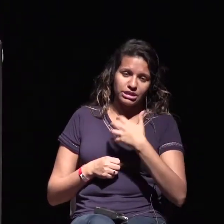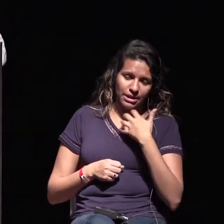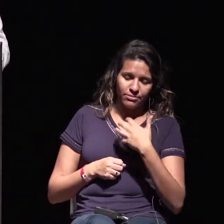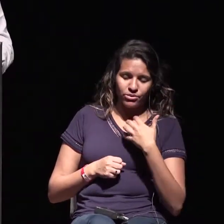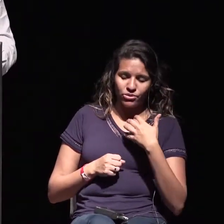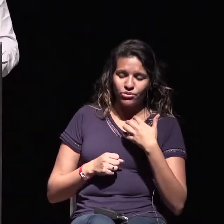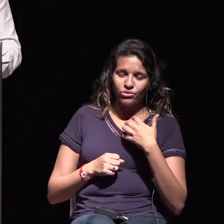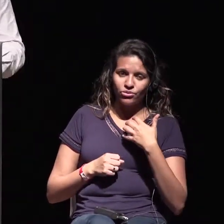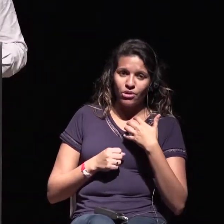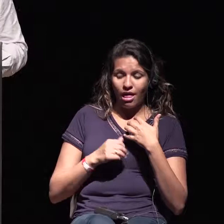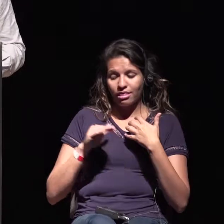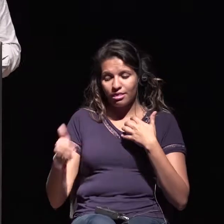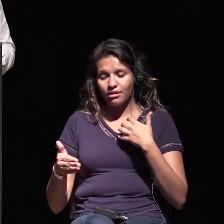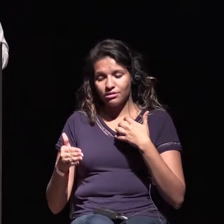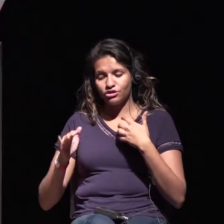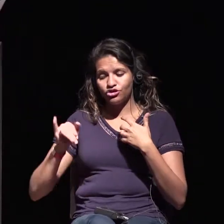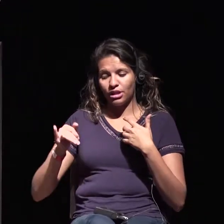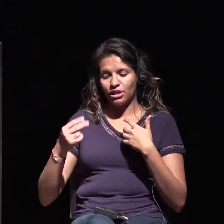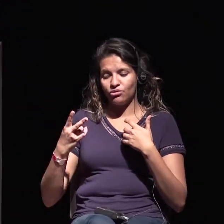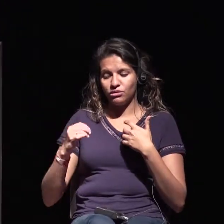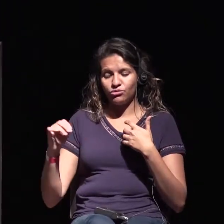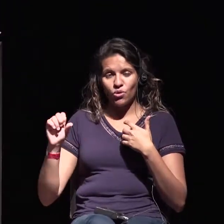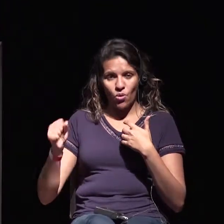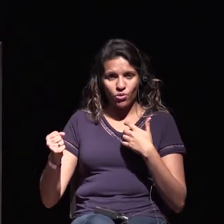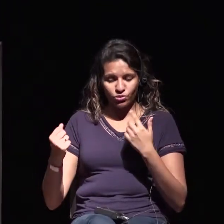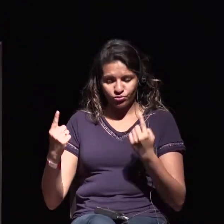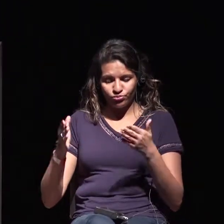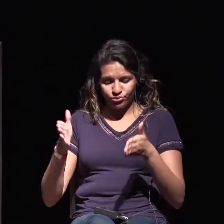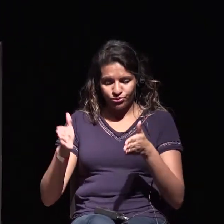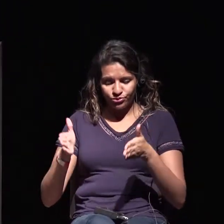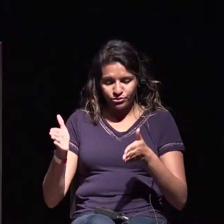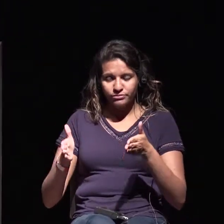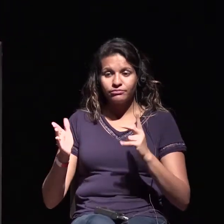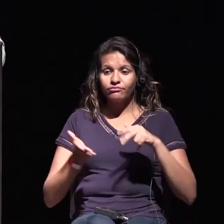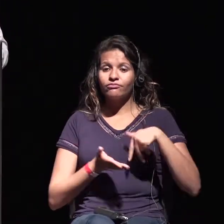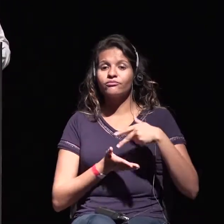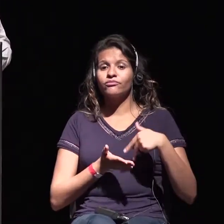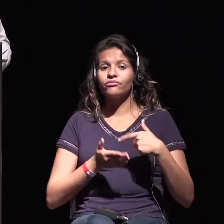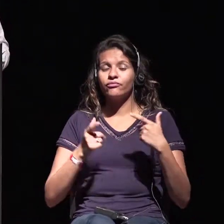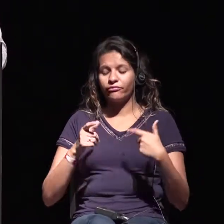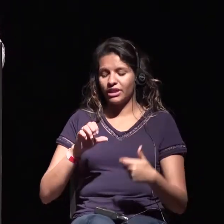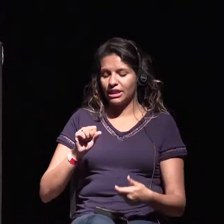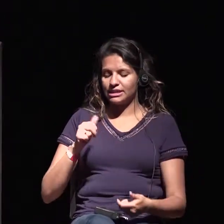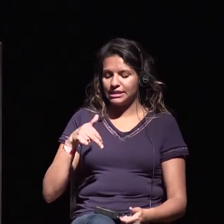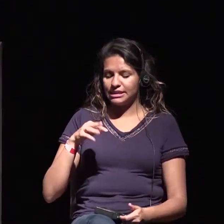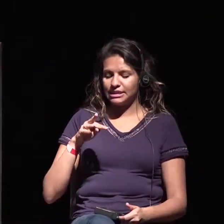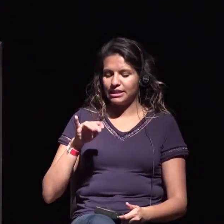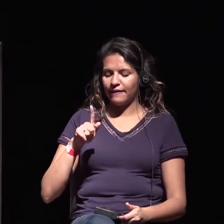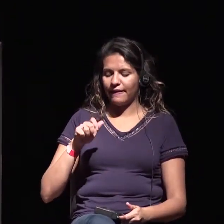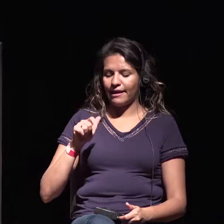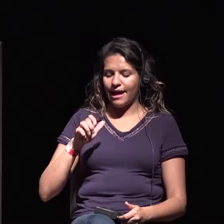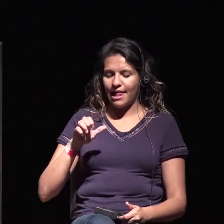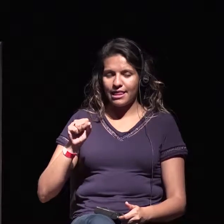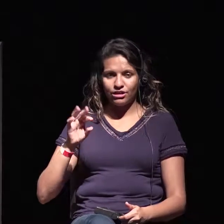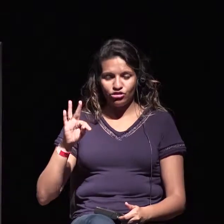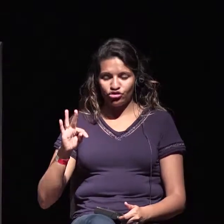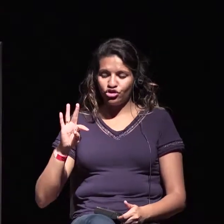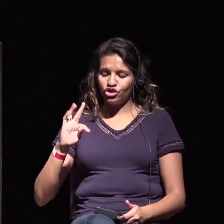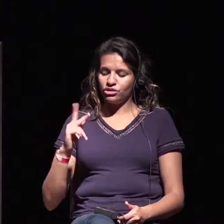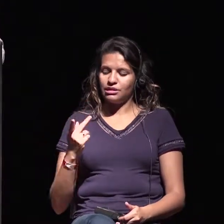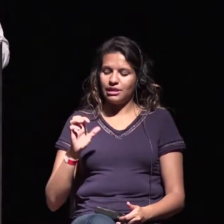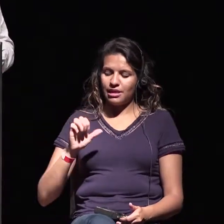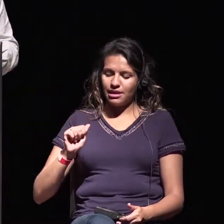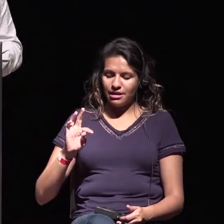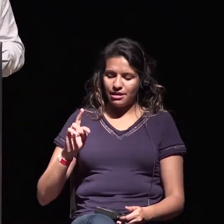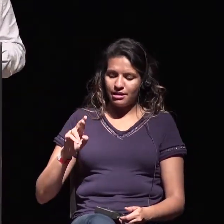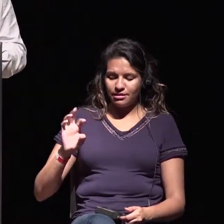classically trained and gifted dancers from the Tanztheater St. Gallen. The exhibition was subsequently envisaged anew from the 8th of November through to the